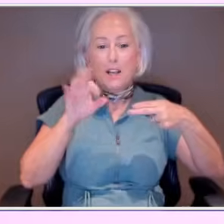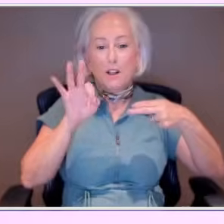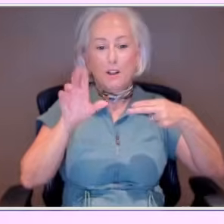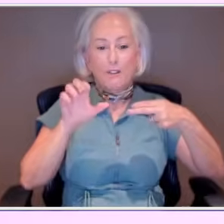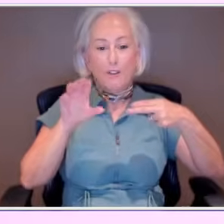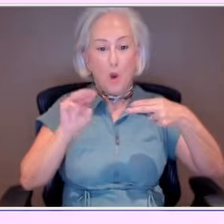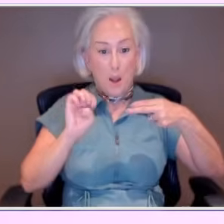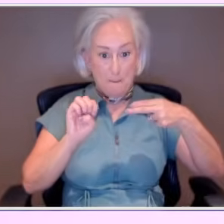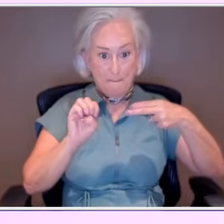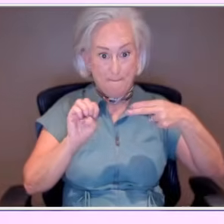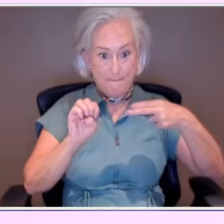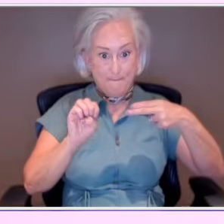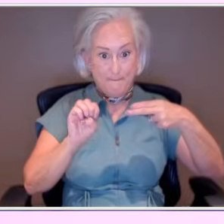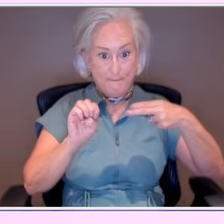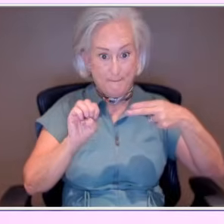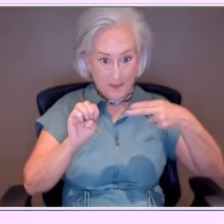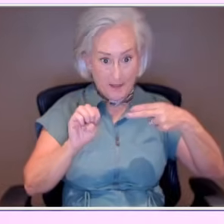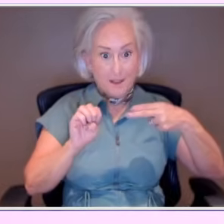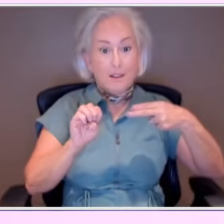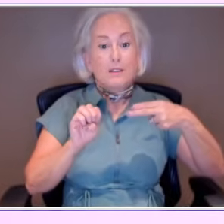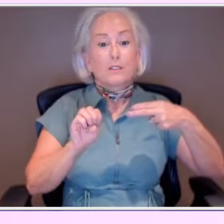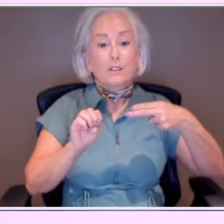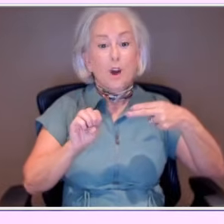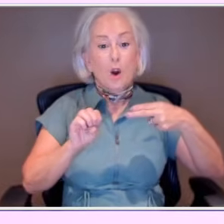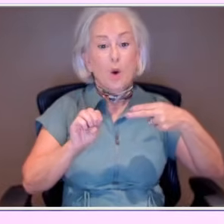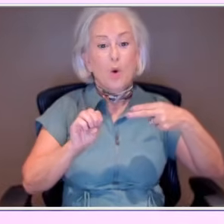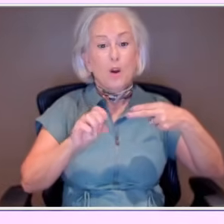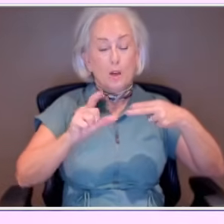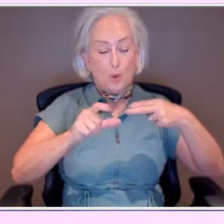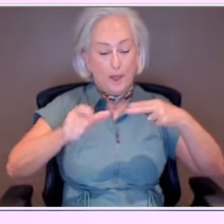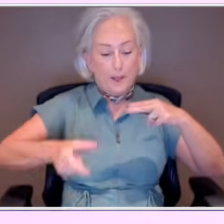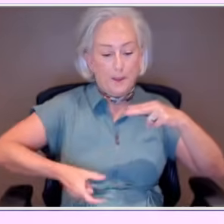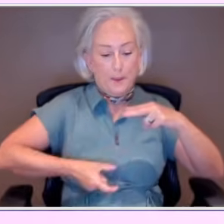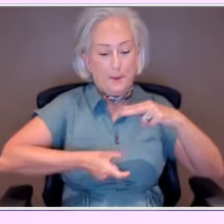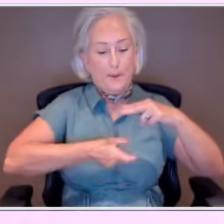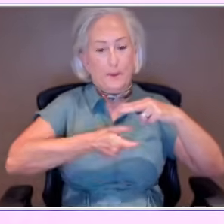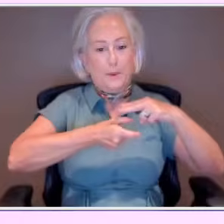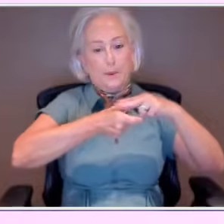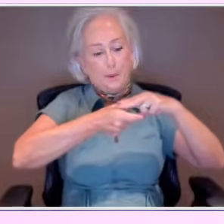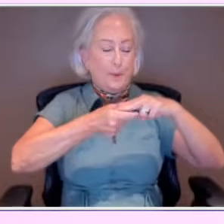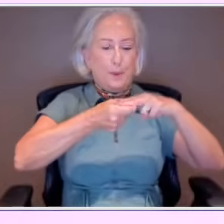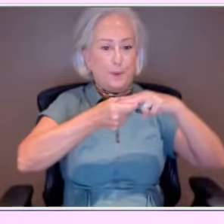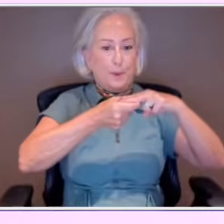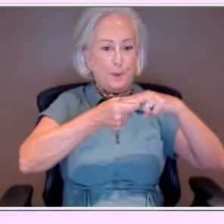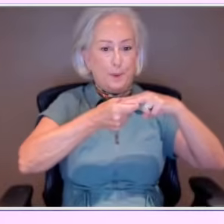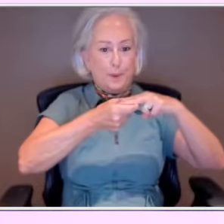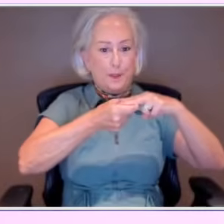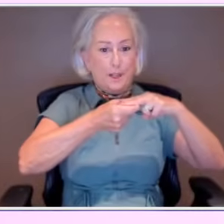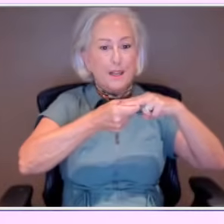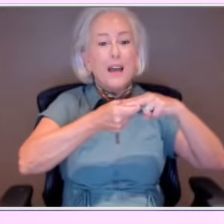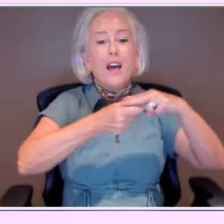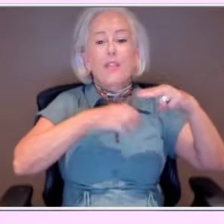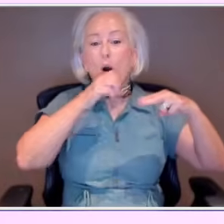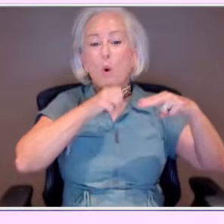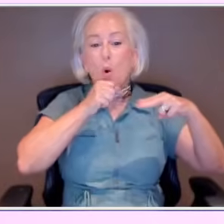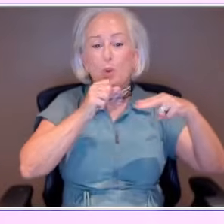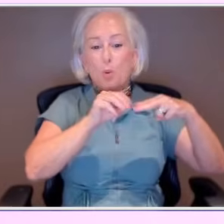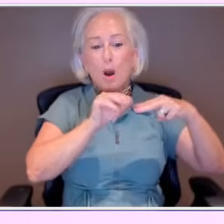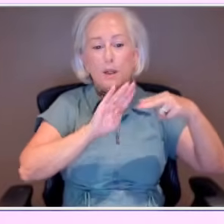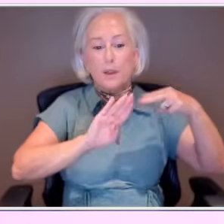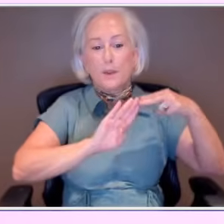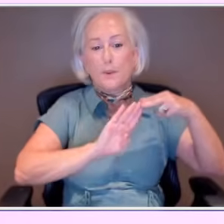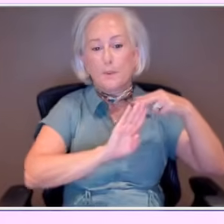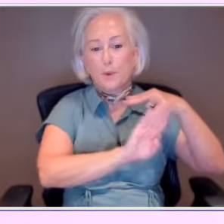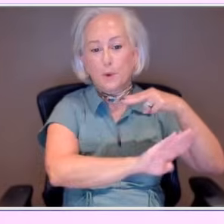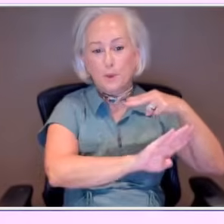was sewed into his heart before, and we're able to push the old leaflets out of the way with the cage, and then it just opens up and there's a new valve on the inside.